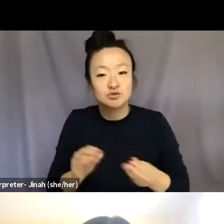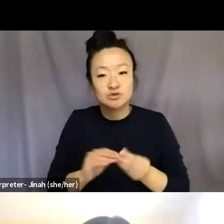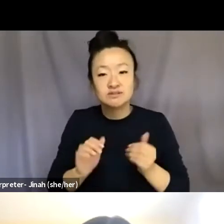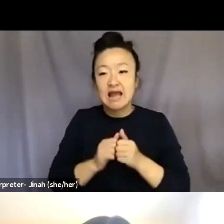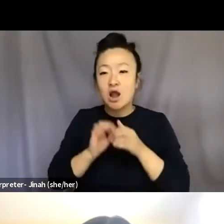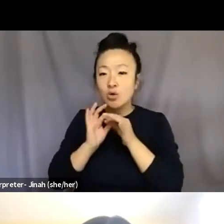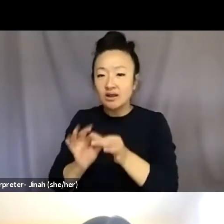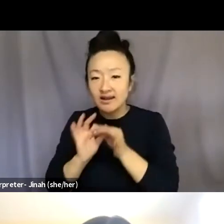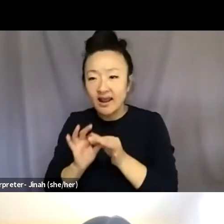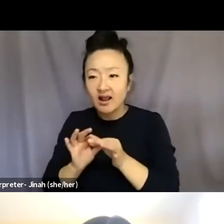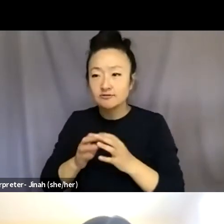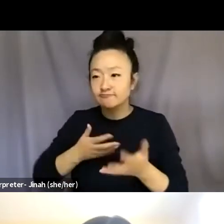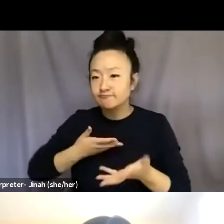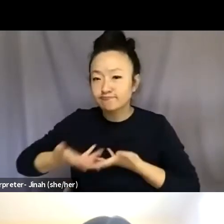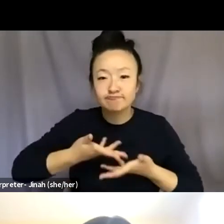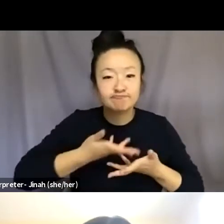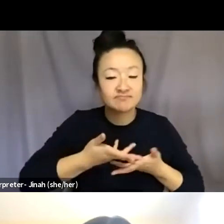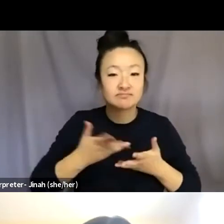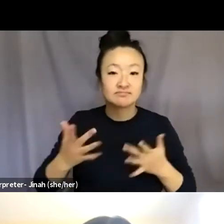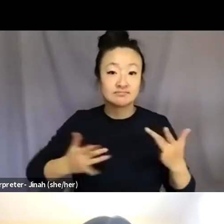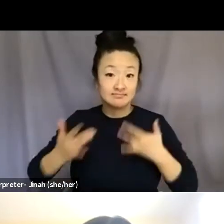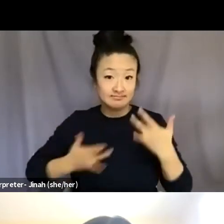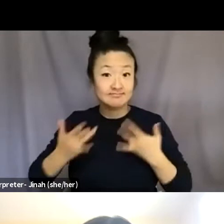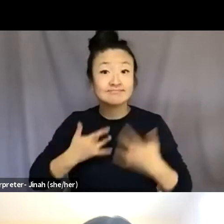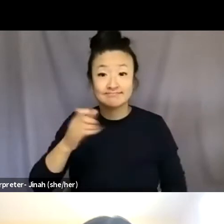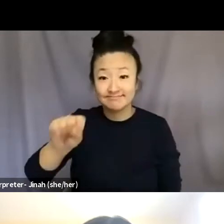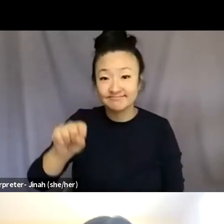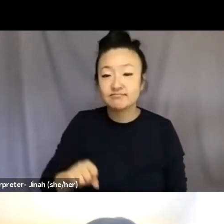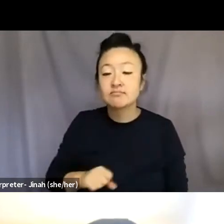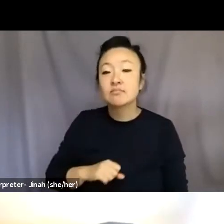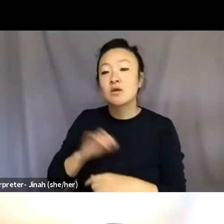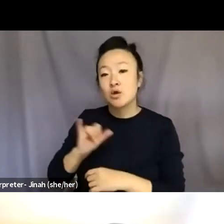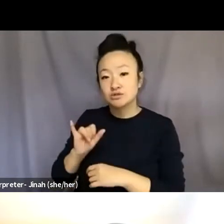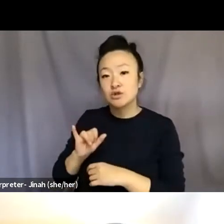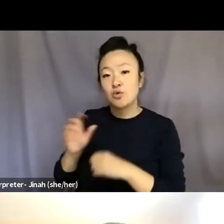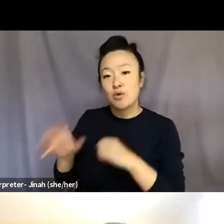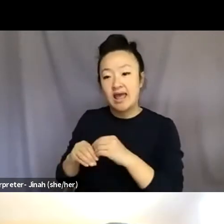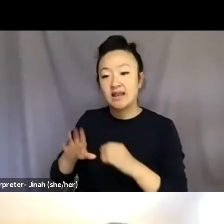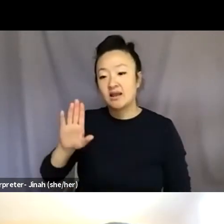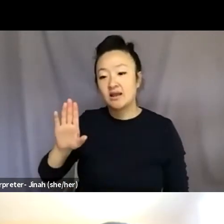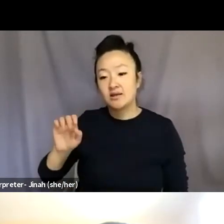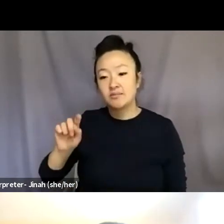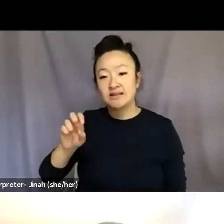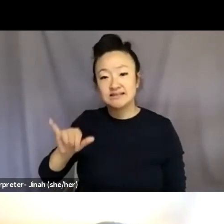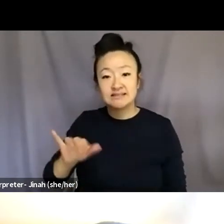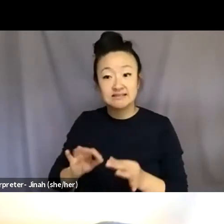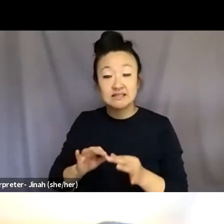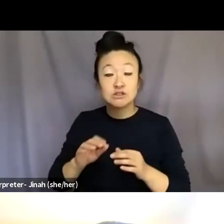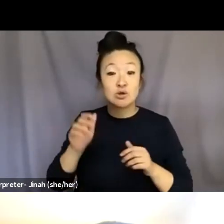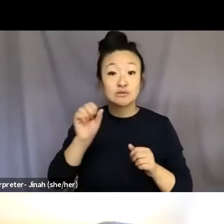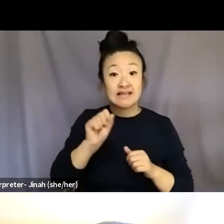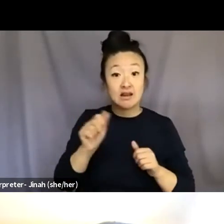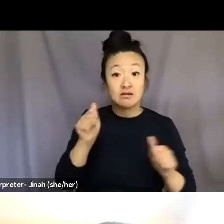is extremely exciting. And then also off of what Betsey said, Seattle theater leaders are doing work